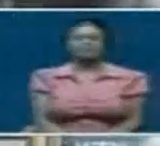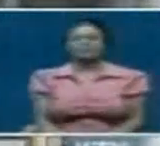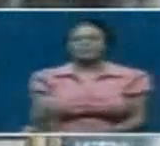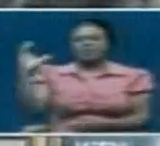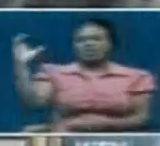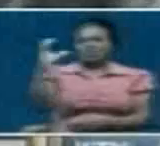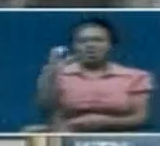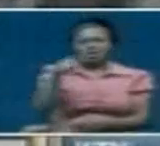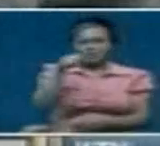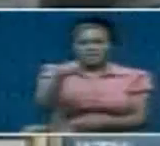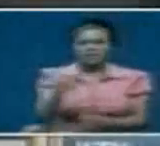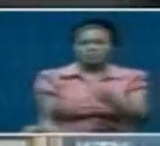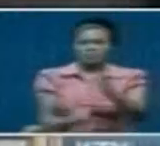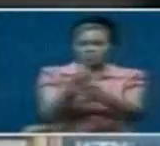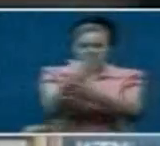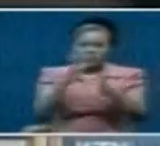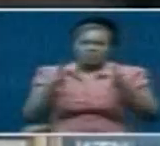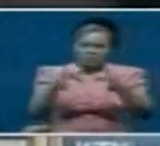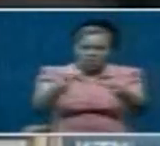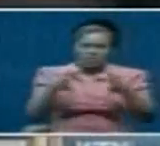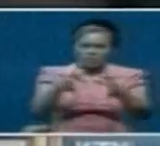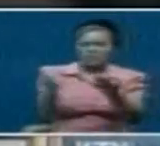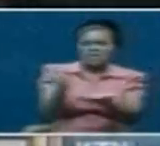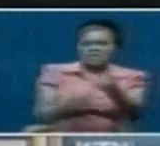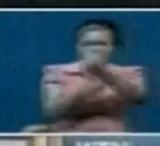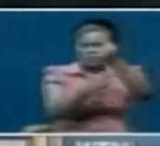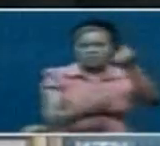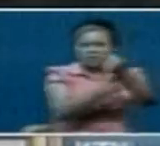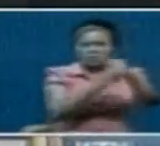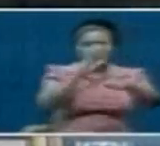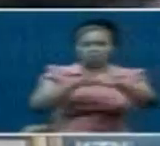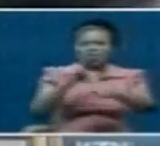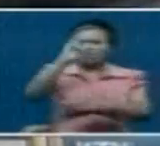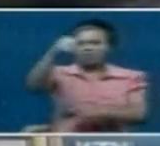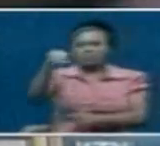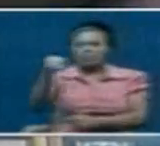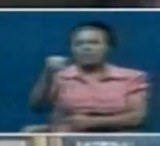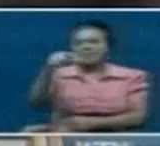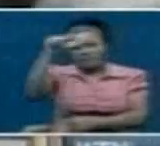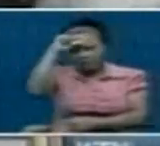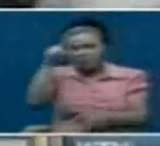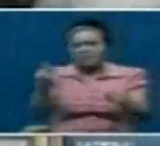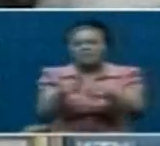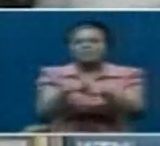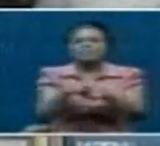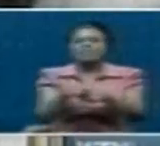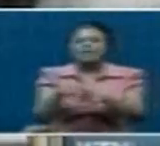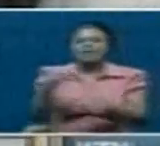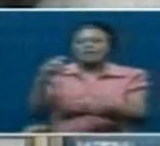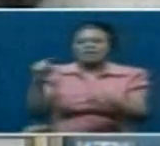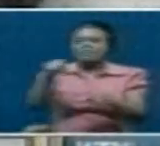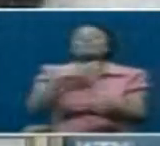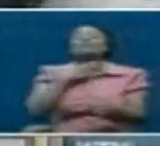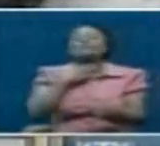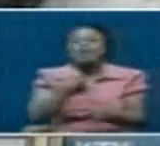is essentially creating a gravitational pull to rally those harboring reservations on the Jubilee administration on its side. The coalition eyes